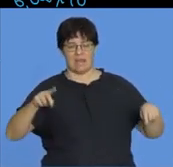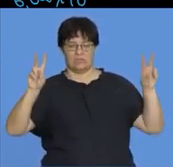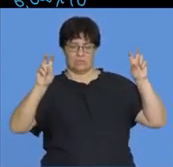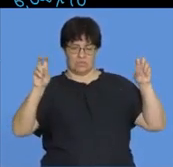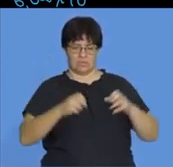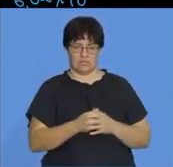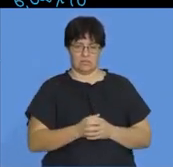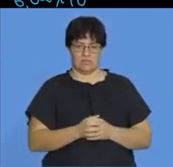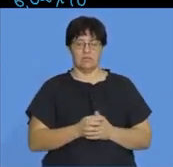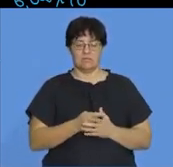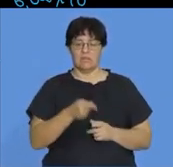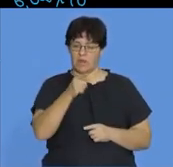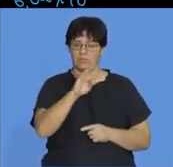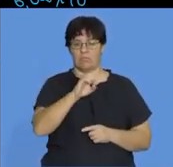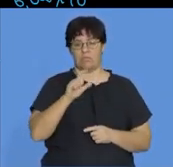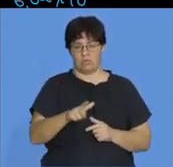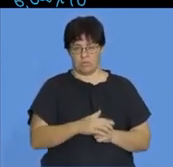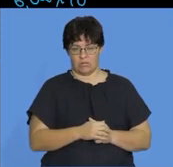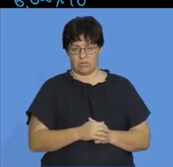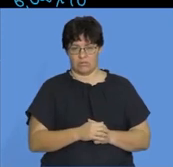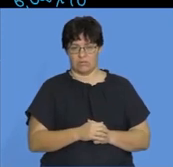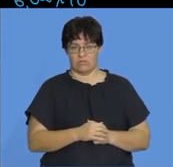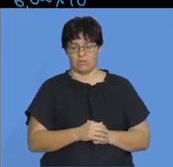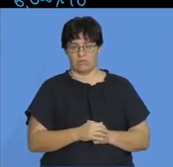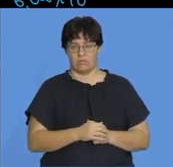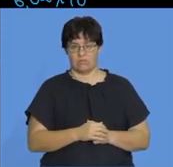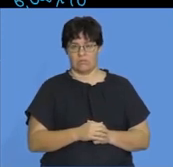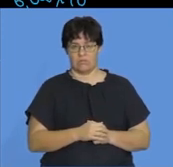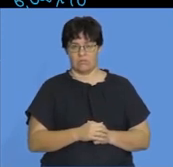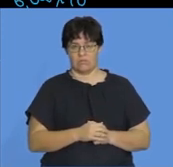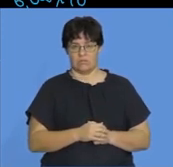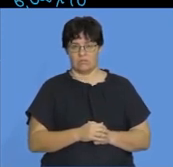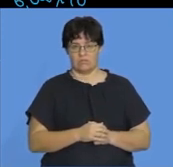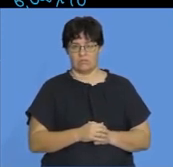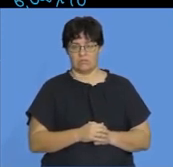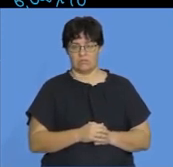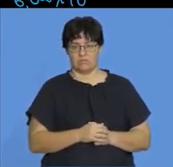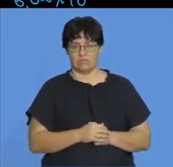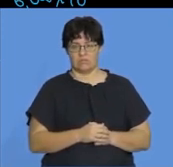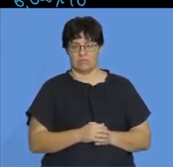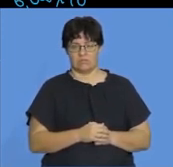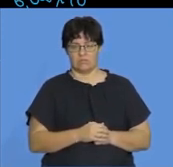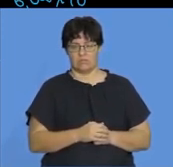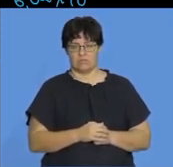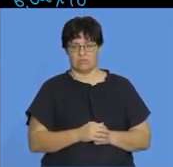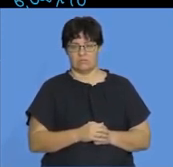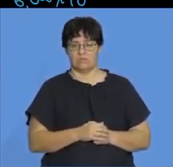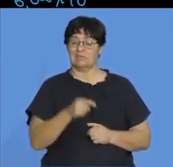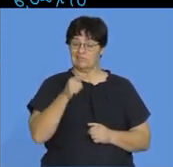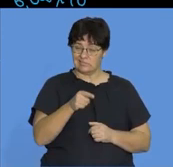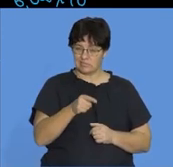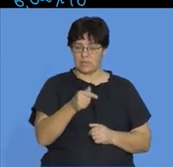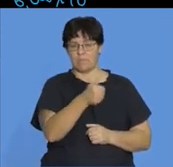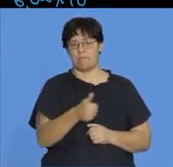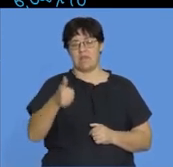be on any topic. So it is about the mole, okay. So for now, we'll just want to try and say,